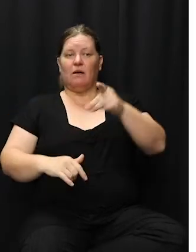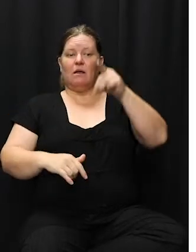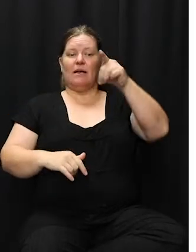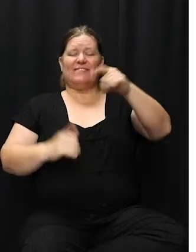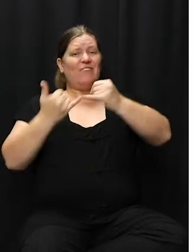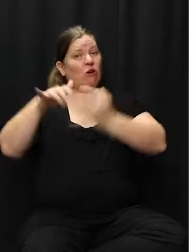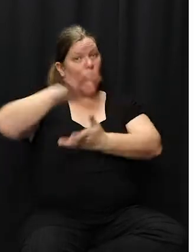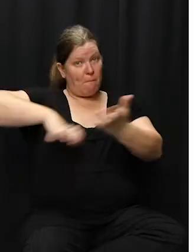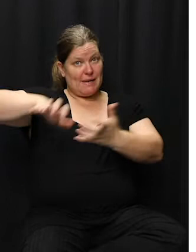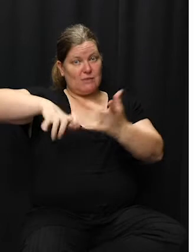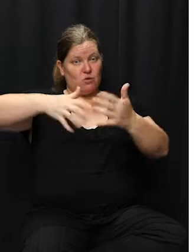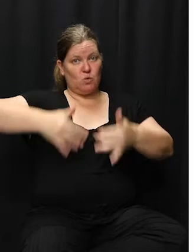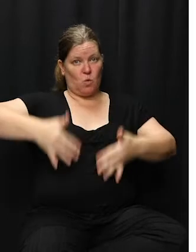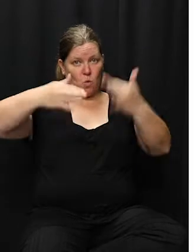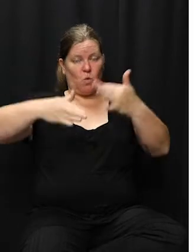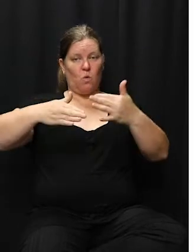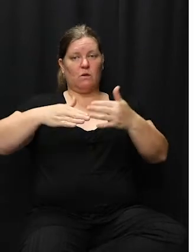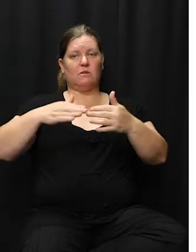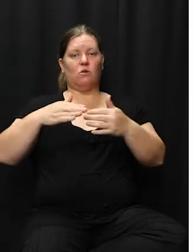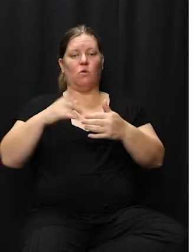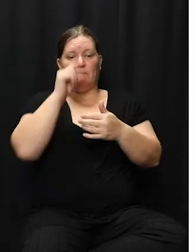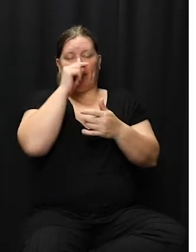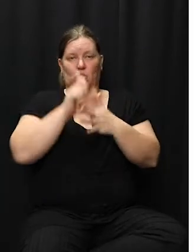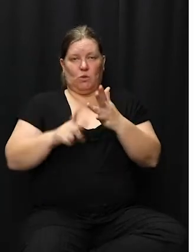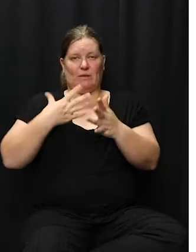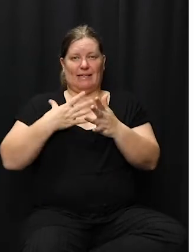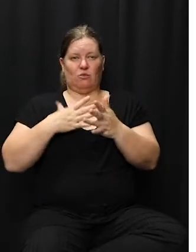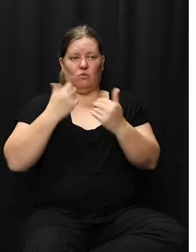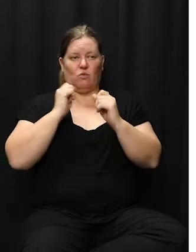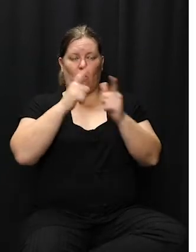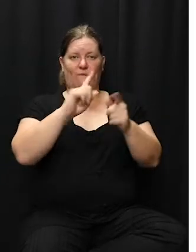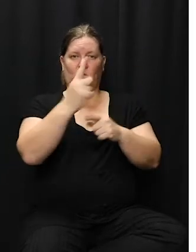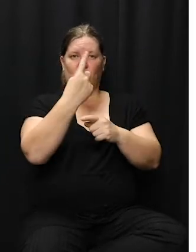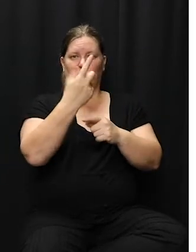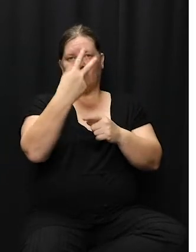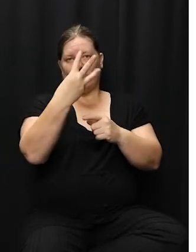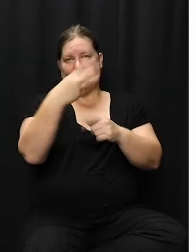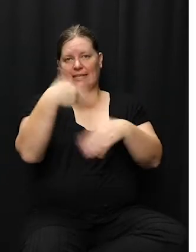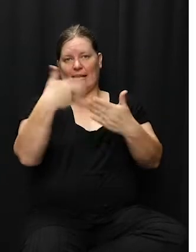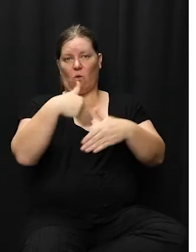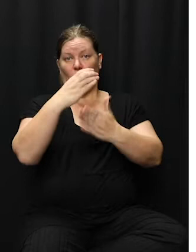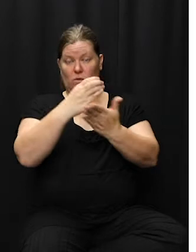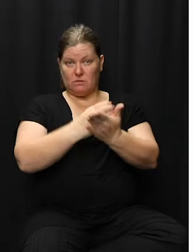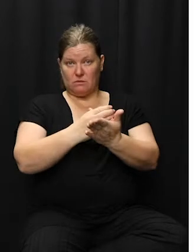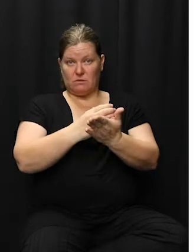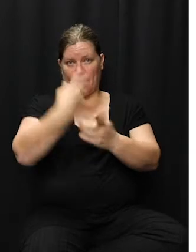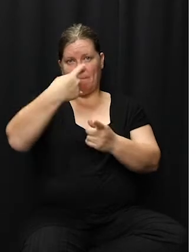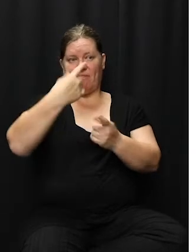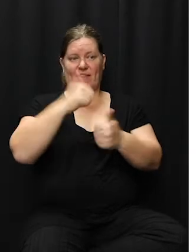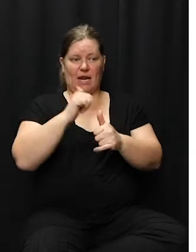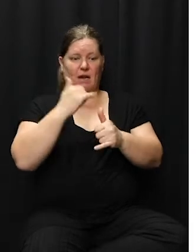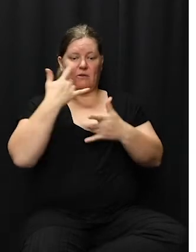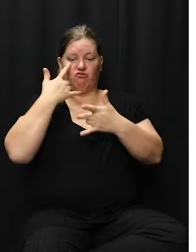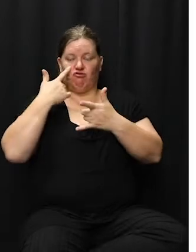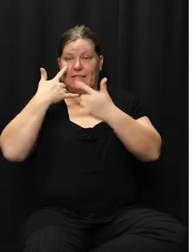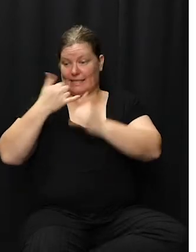score various areas of grammar. Do they use depicting signs right? And all sorts of other areas. So it's very complex to score. And to